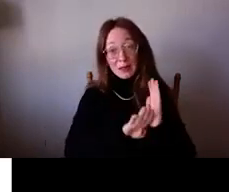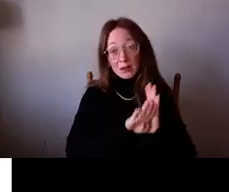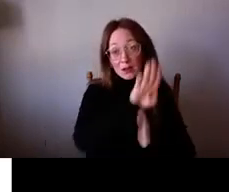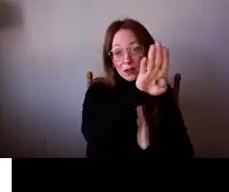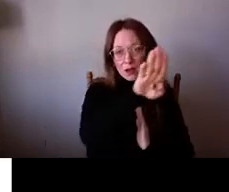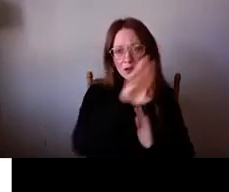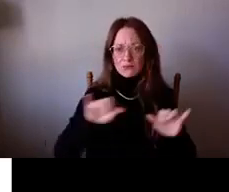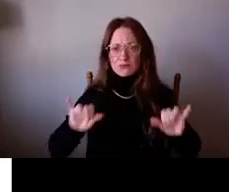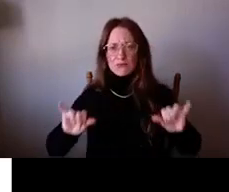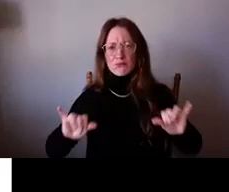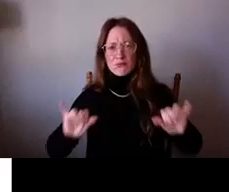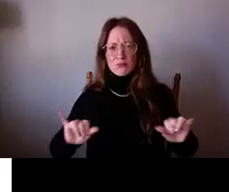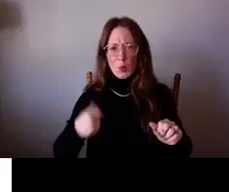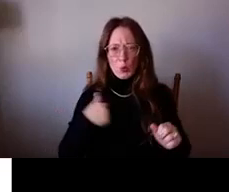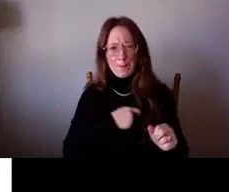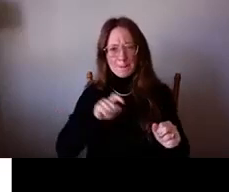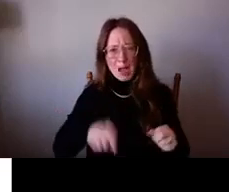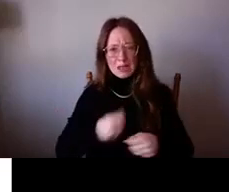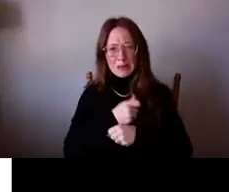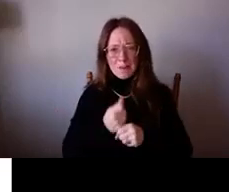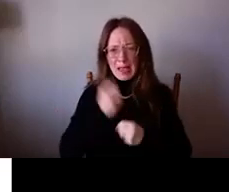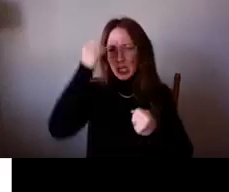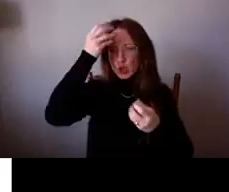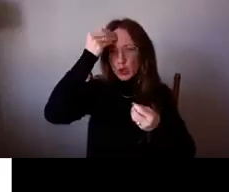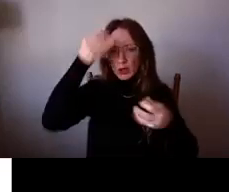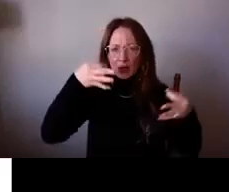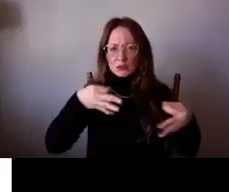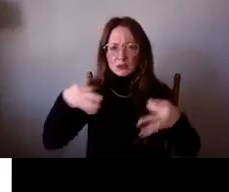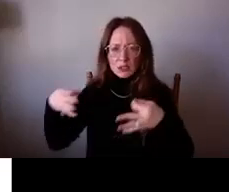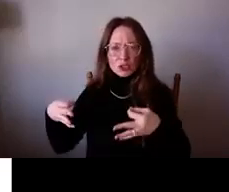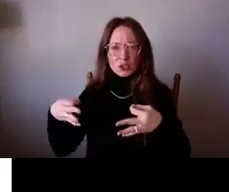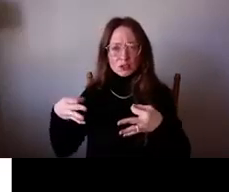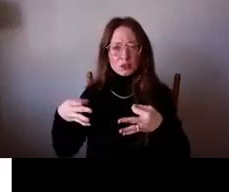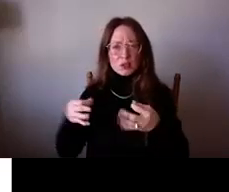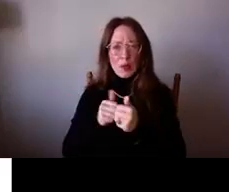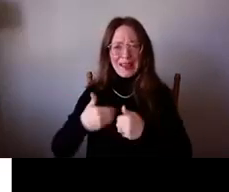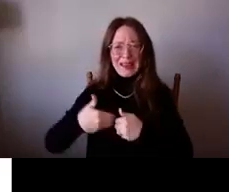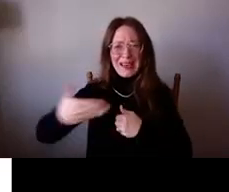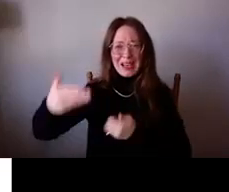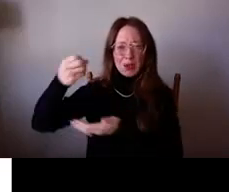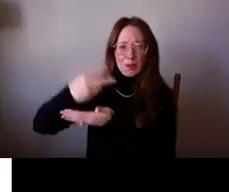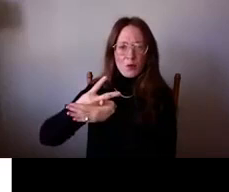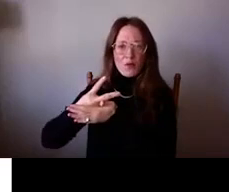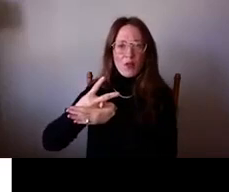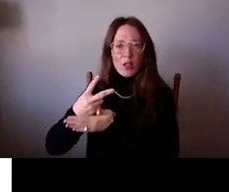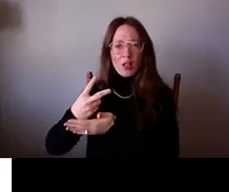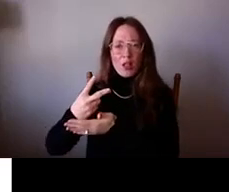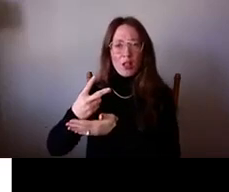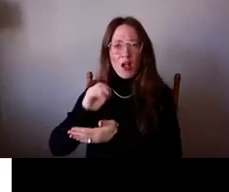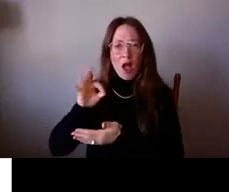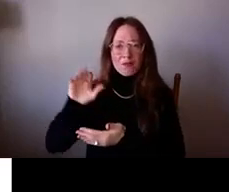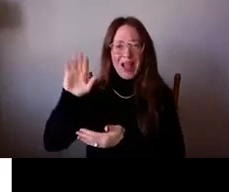Some critical decisions will need to be made with the next reauthorization of the Rehab Act to determine how to respond to the changes in